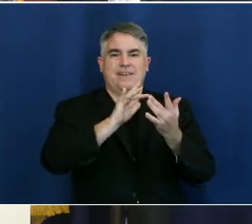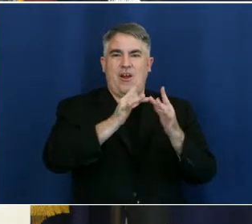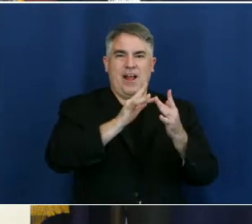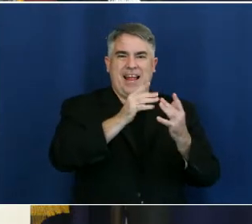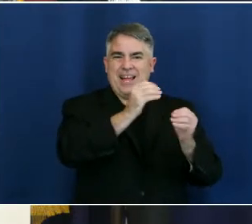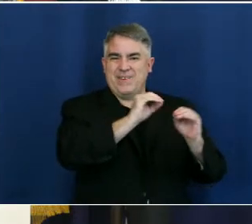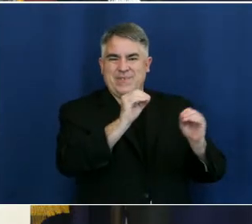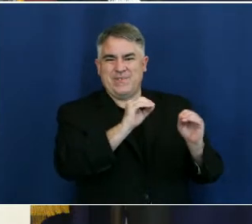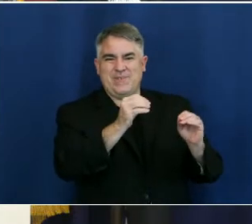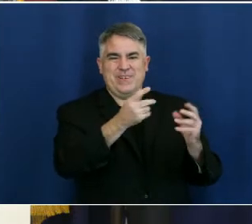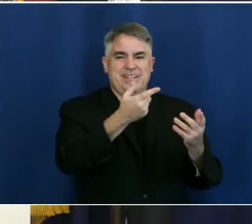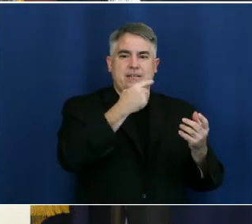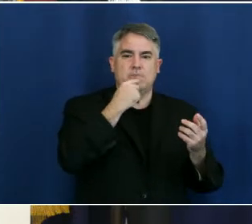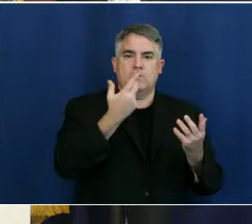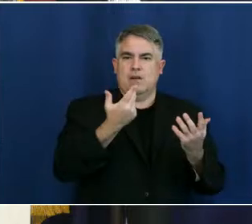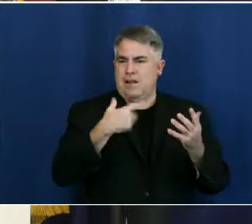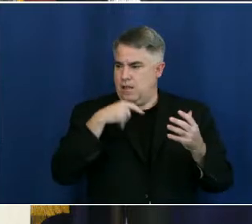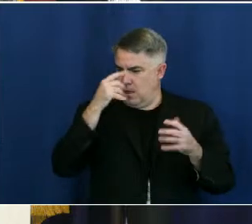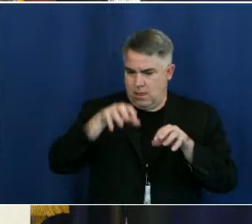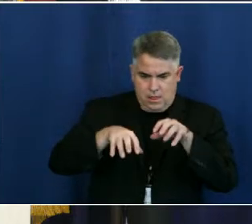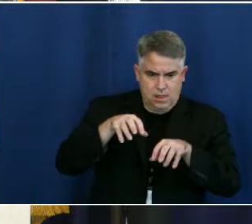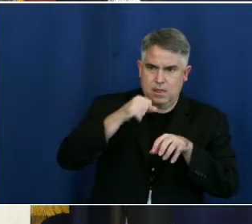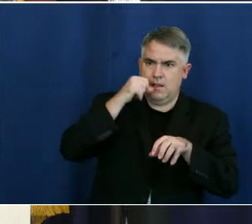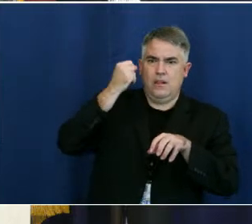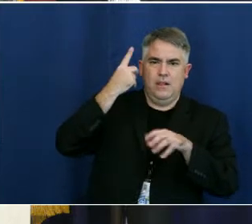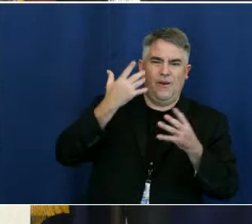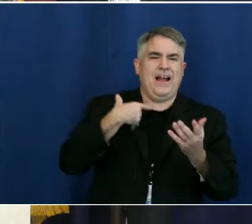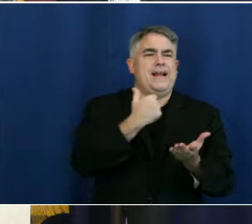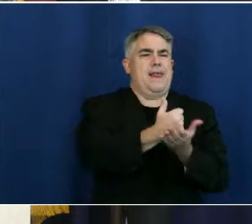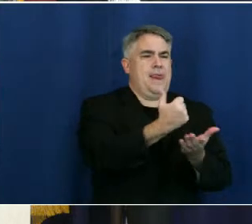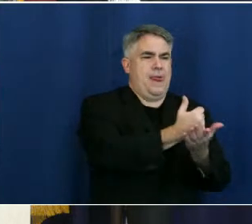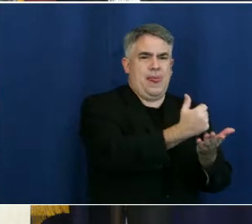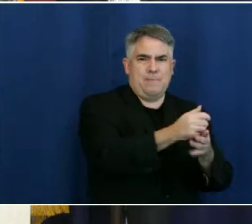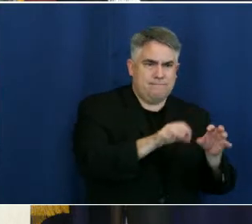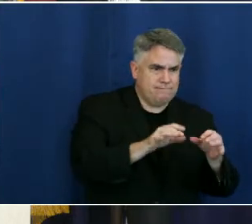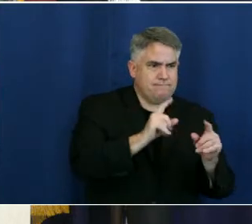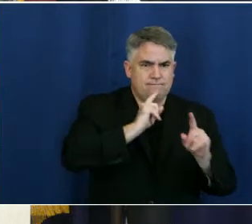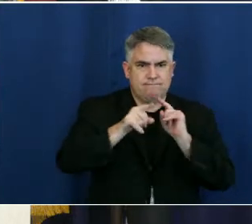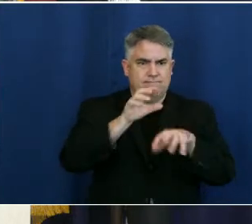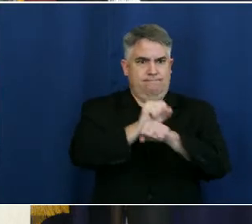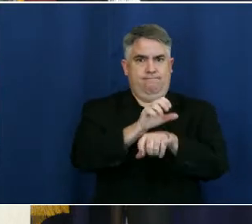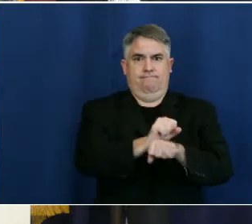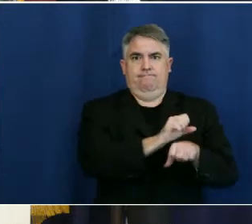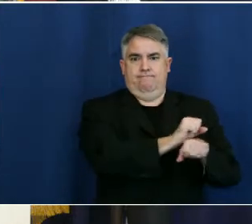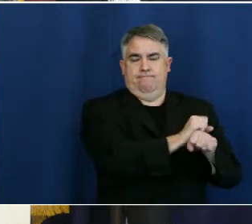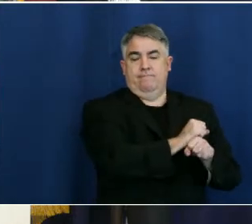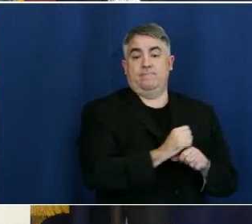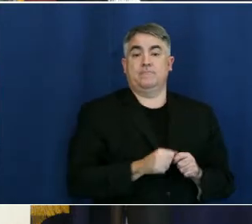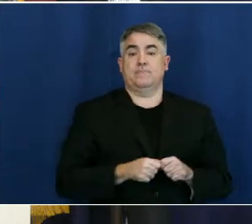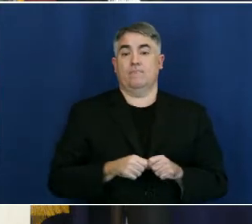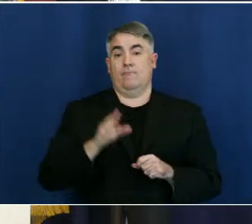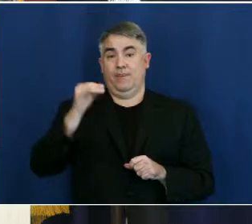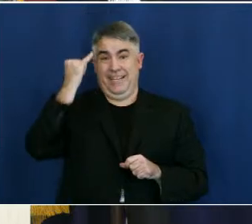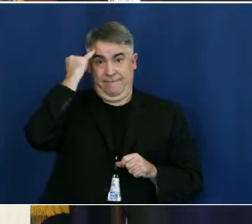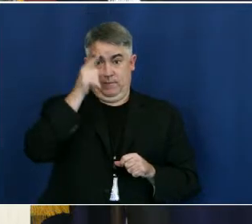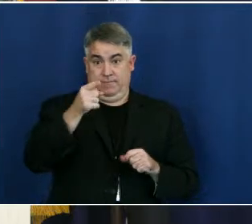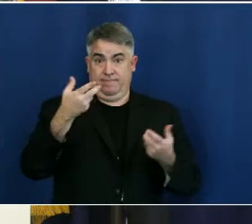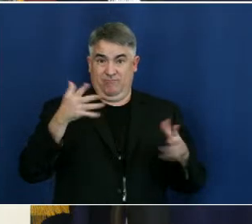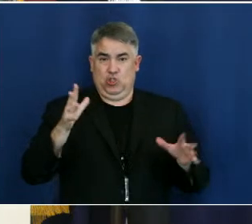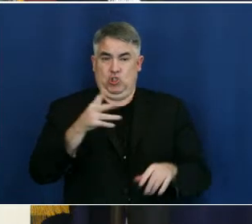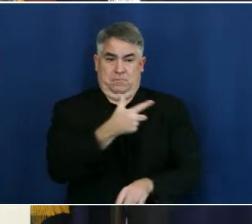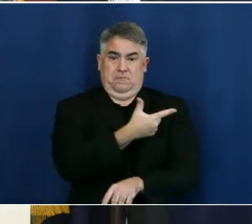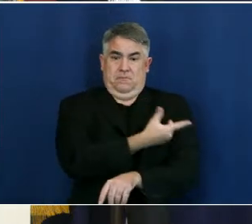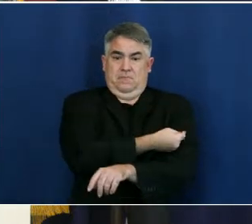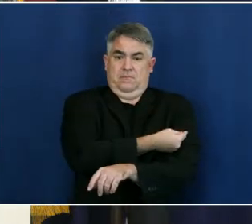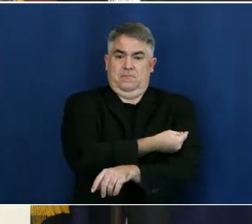many people vaccinated as soon as we have our vaccines. If you have already gotten a vaccine, please continue to stay vigilant, wear your mask,